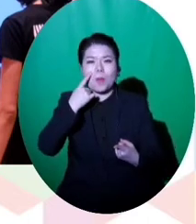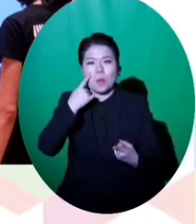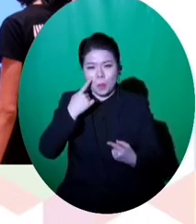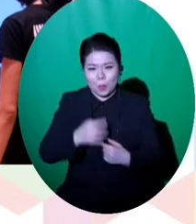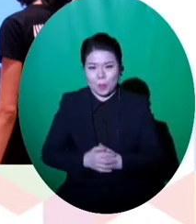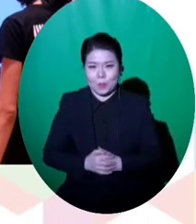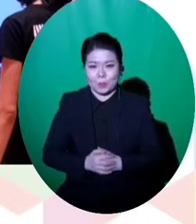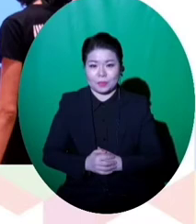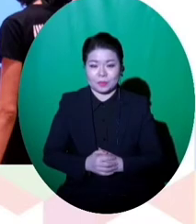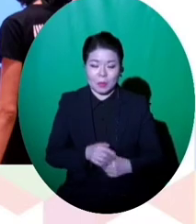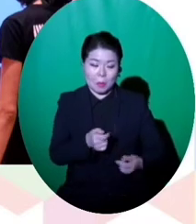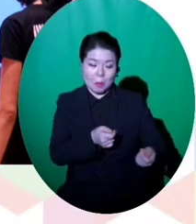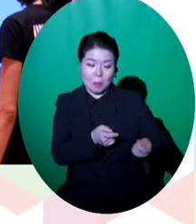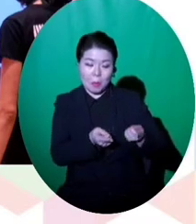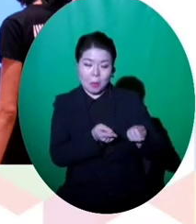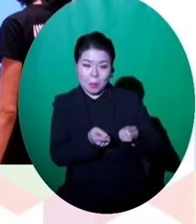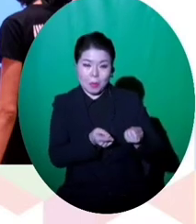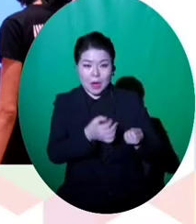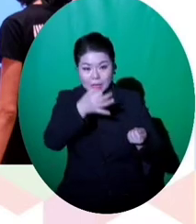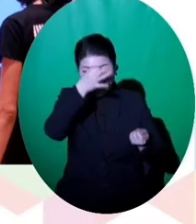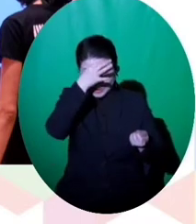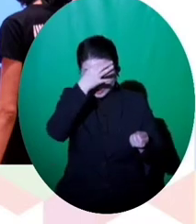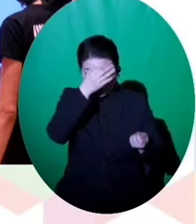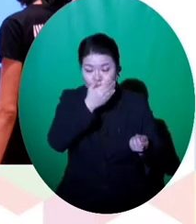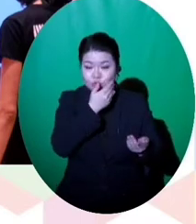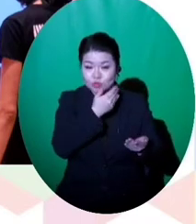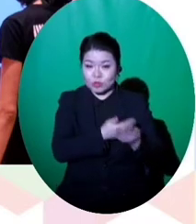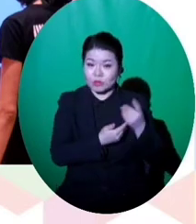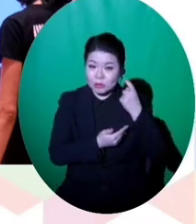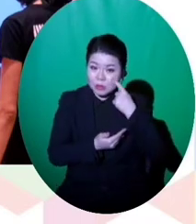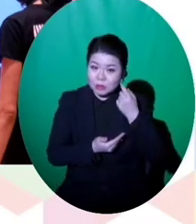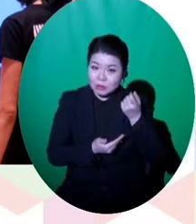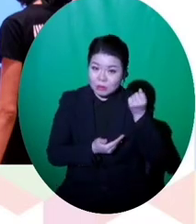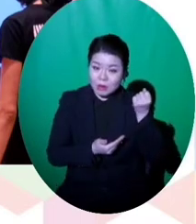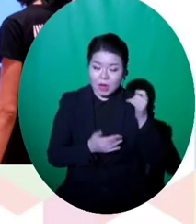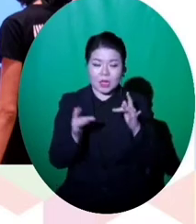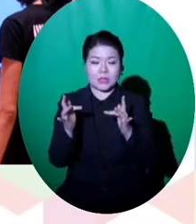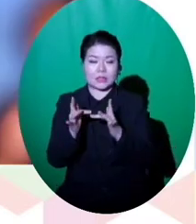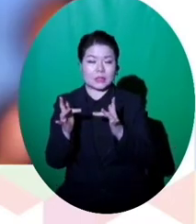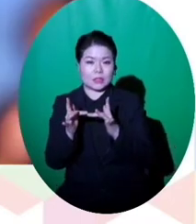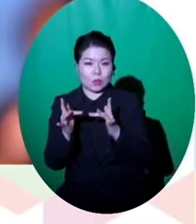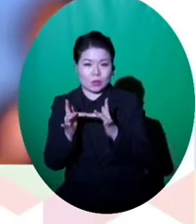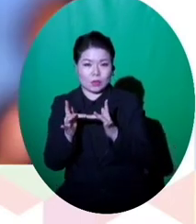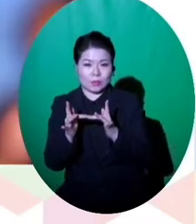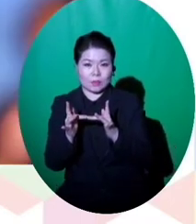Most of the internet protocols are about controlling one part of the machine to the other part of the machine.